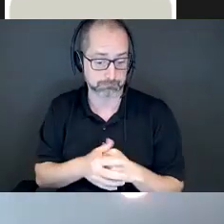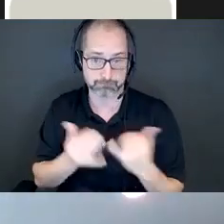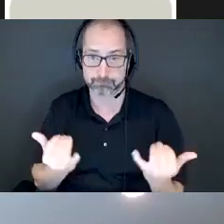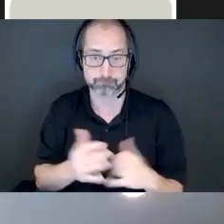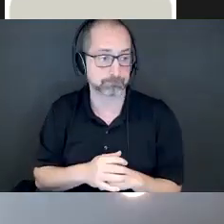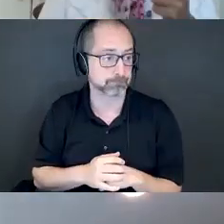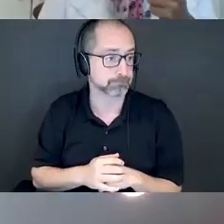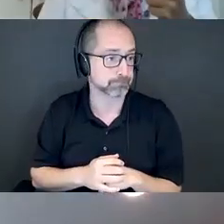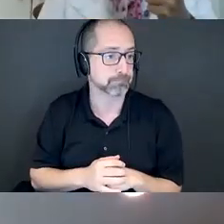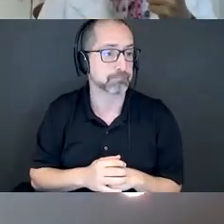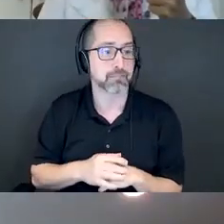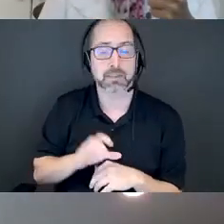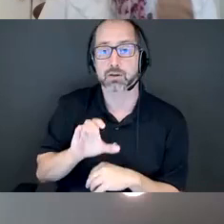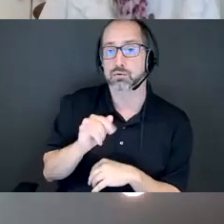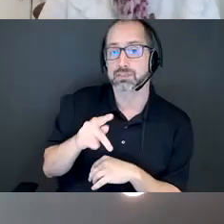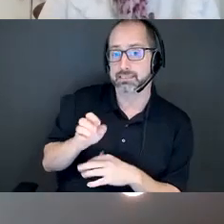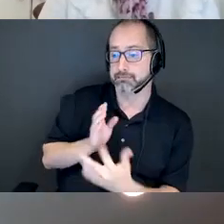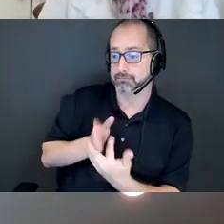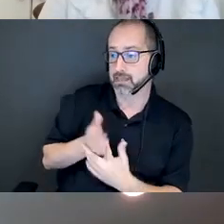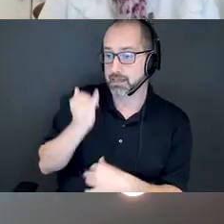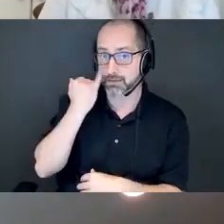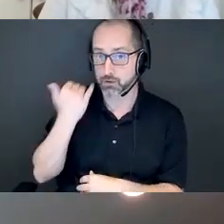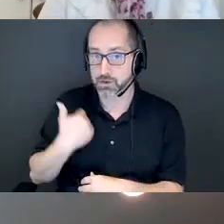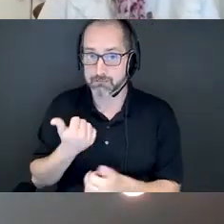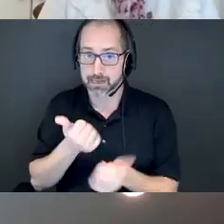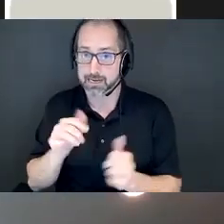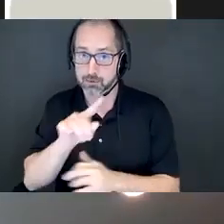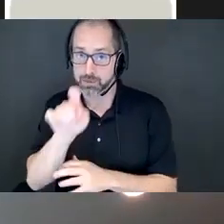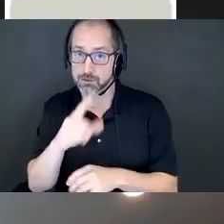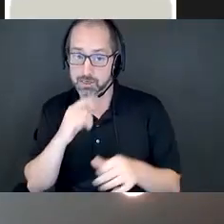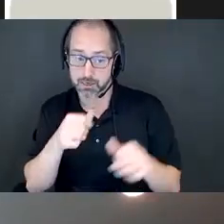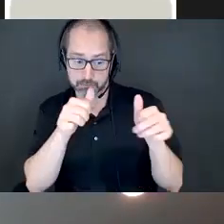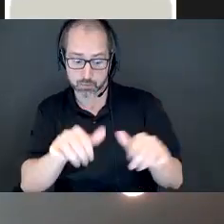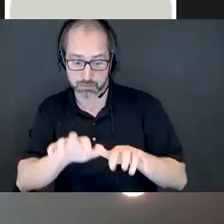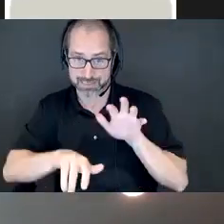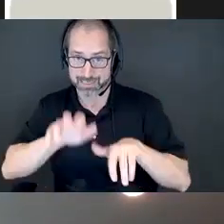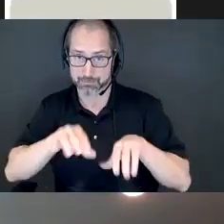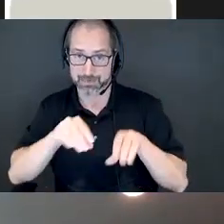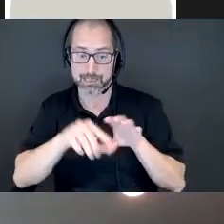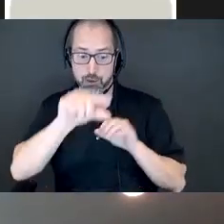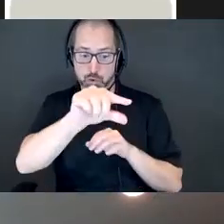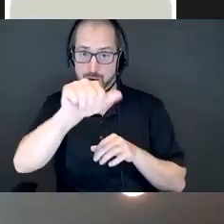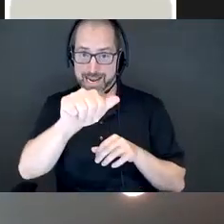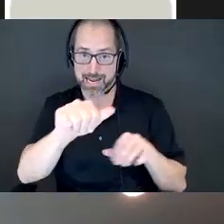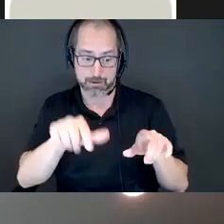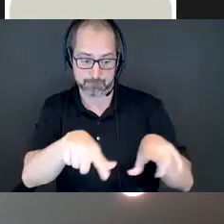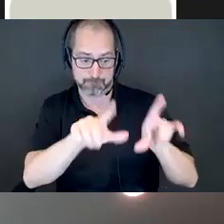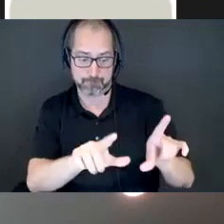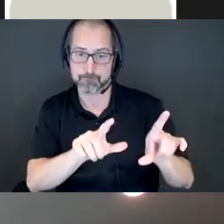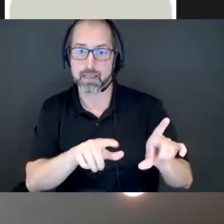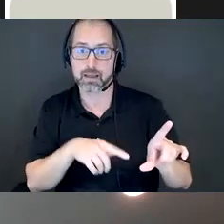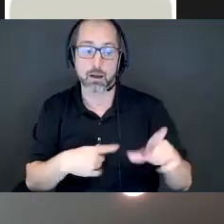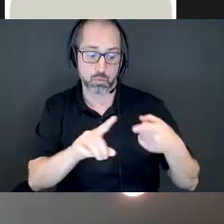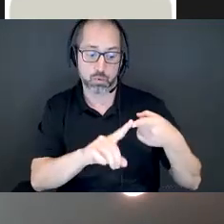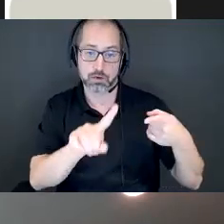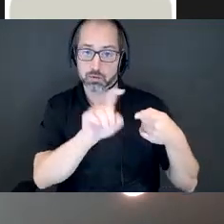Yep, just a reminder, if anybody has questions, that they can post those in the question and answer box. We do have one question, Marilyn. And the first one is,